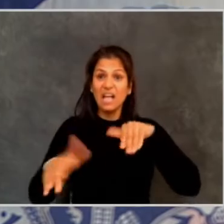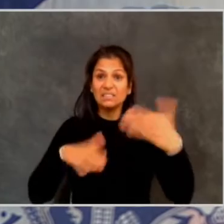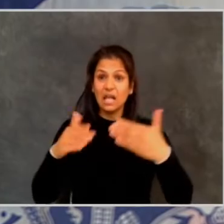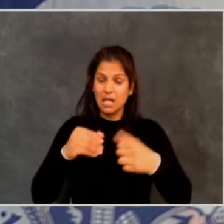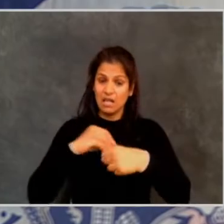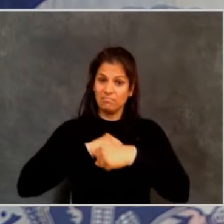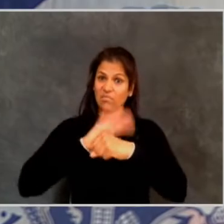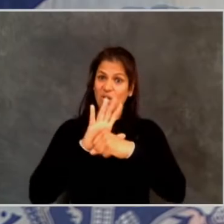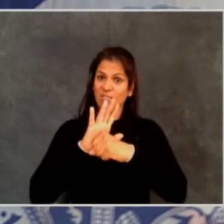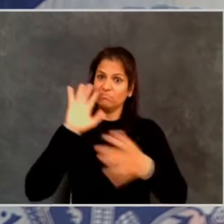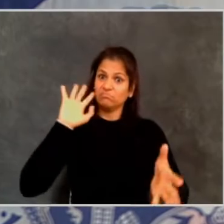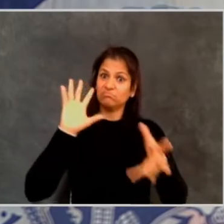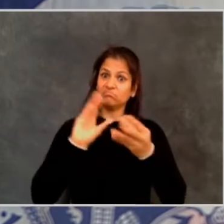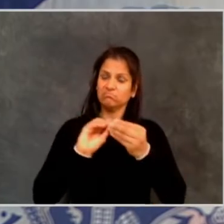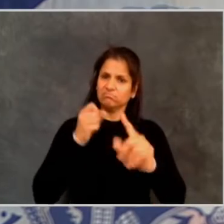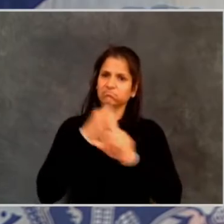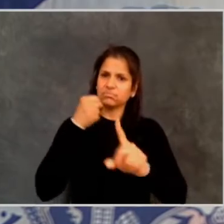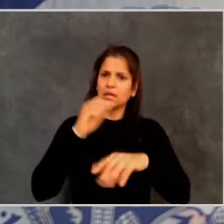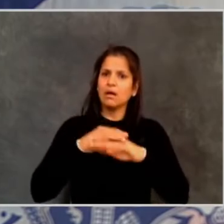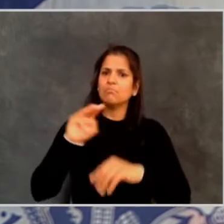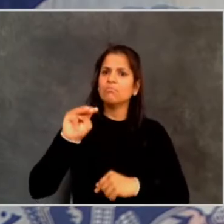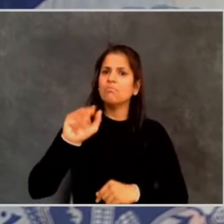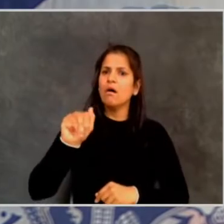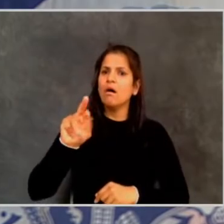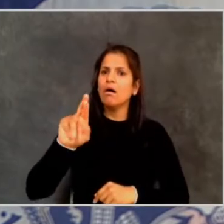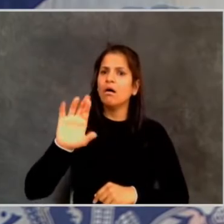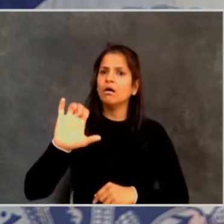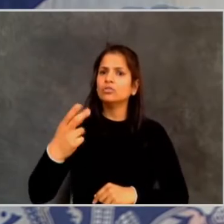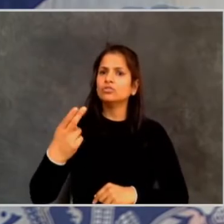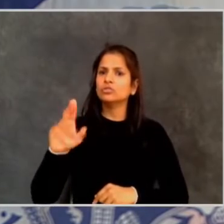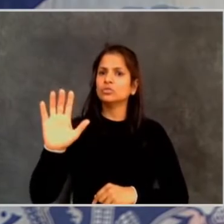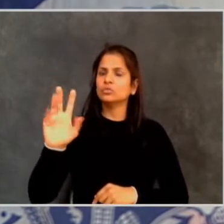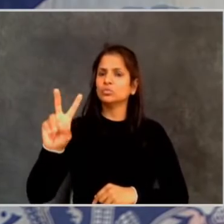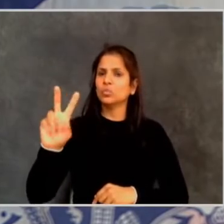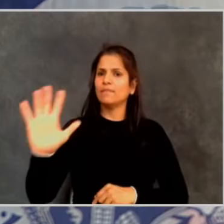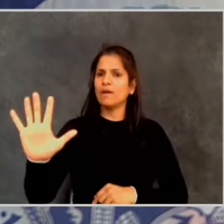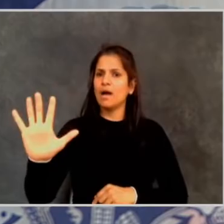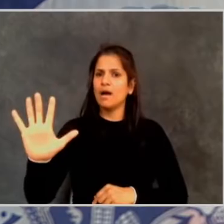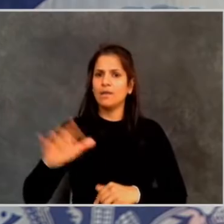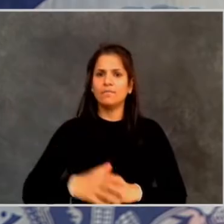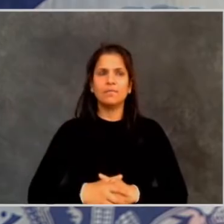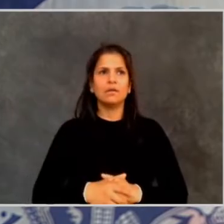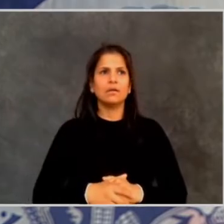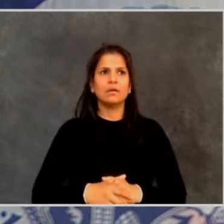that tells us something that we can act on. Jeff Mays from the New York Times is up next. Jeff?